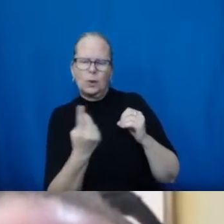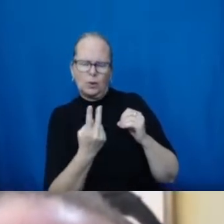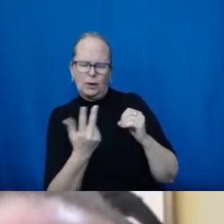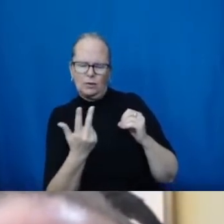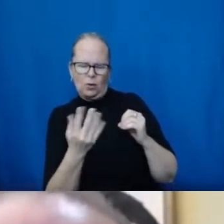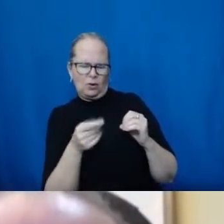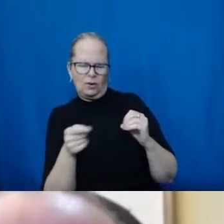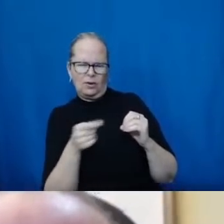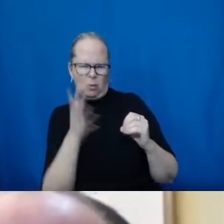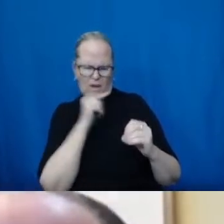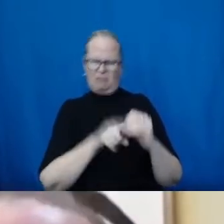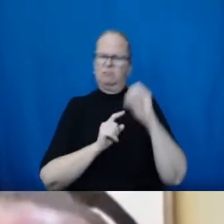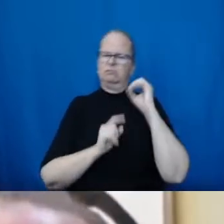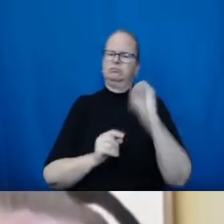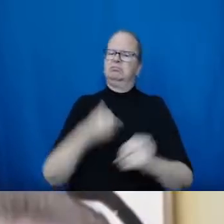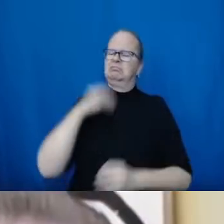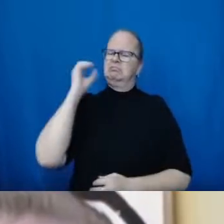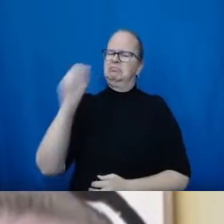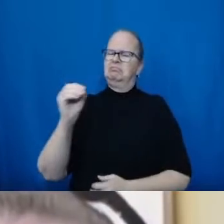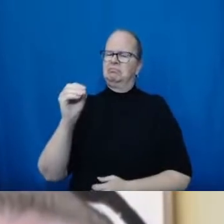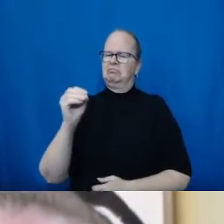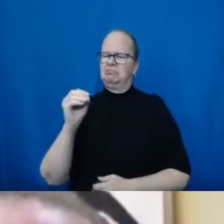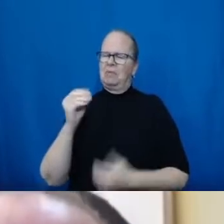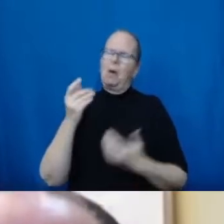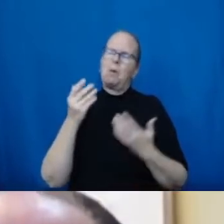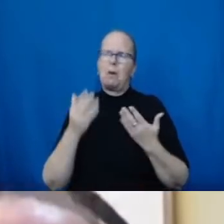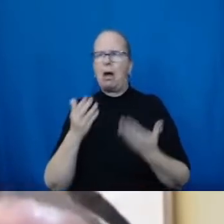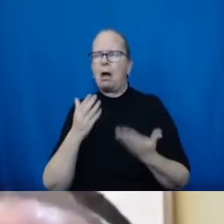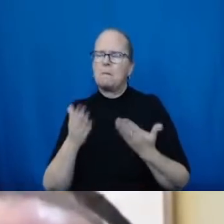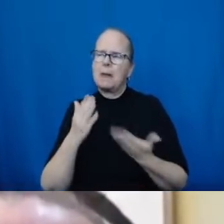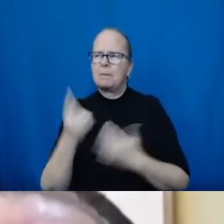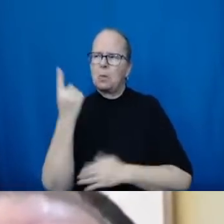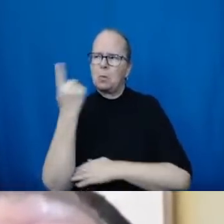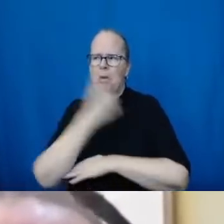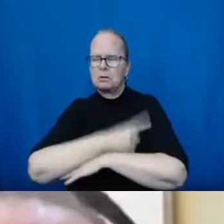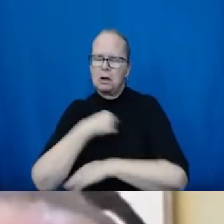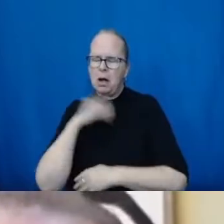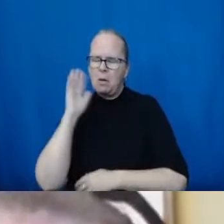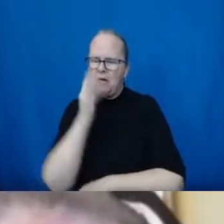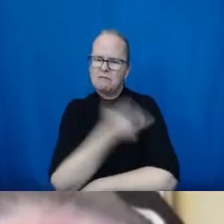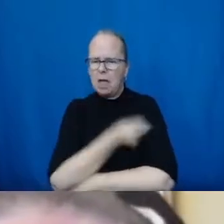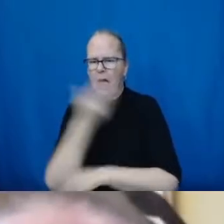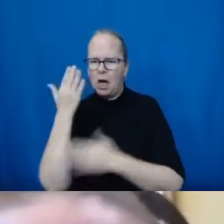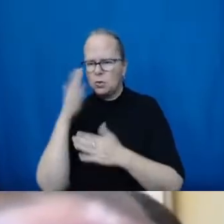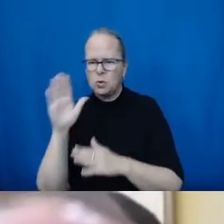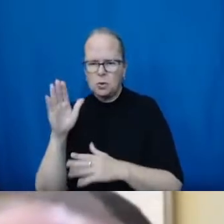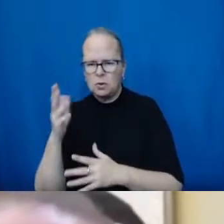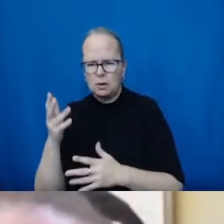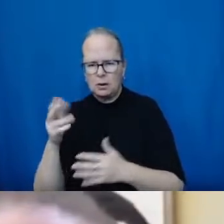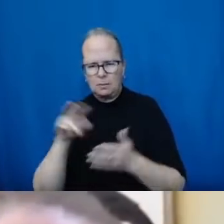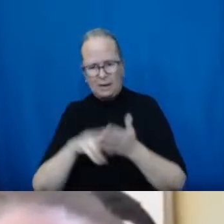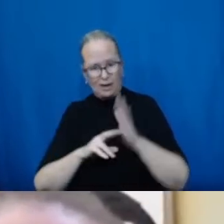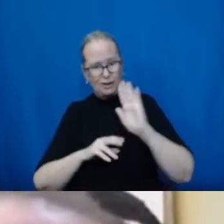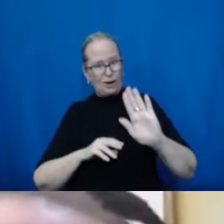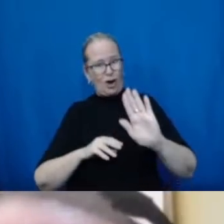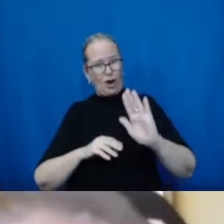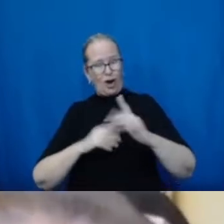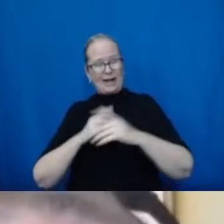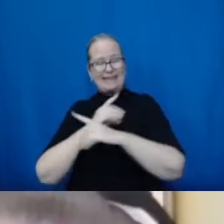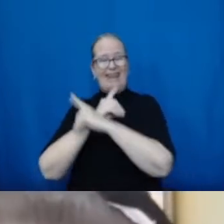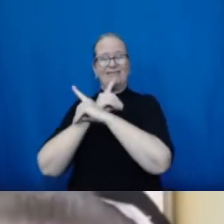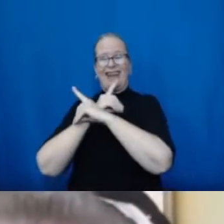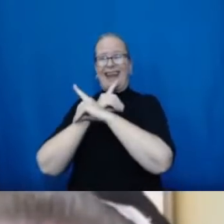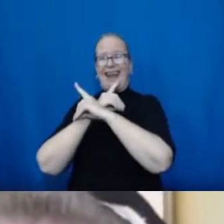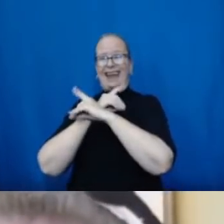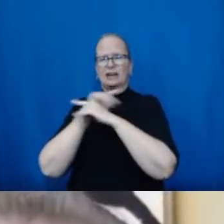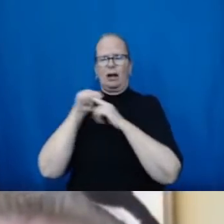that it puts them not on the defensive. You're not accusing them of anything. You're merely trying to understand where they're falling on that spectrum. Part of that